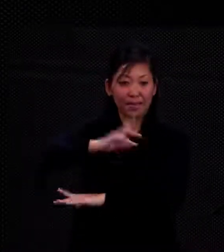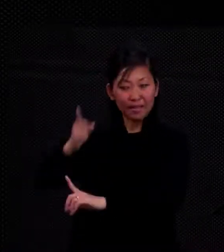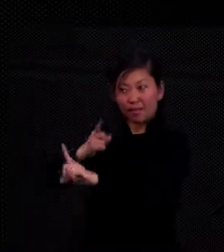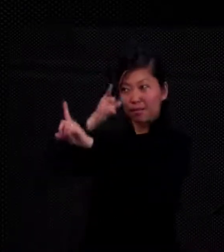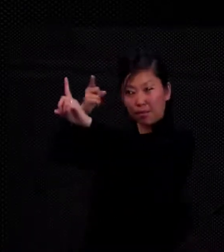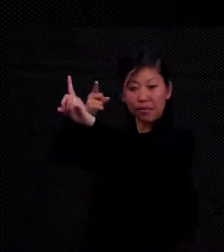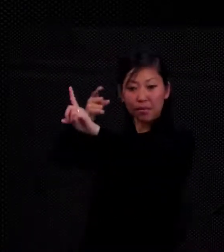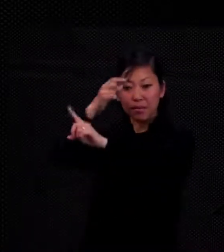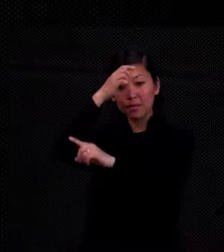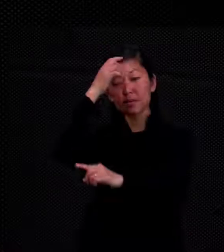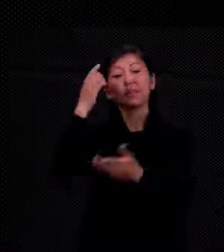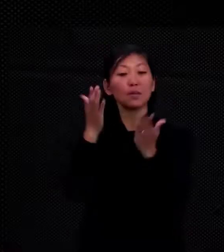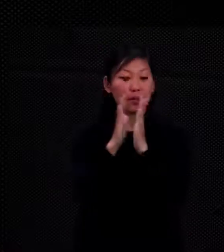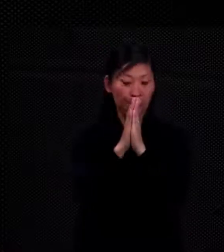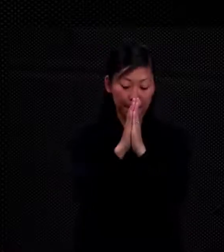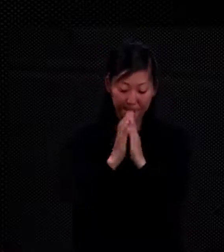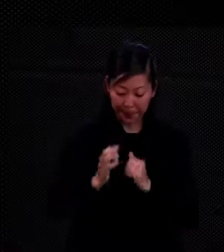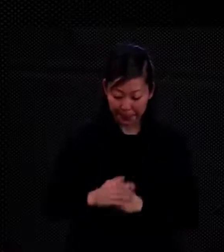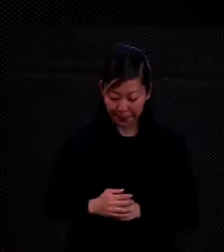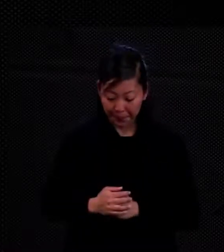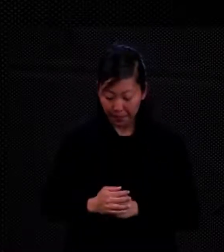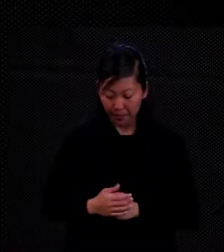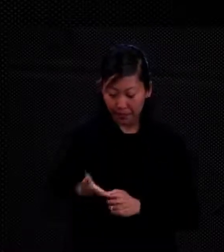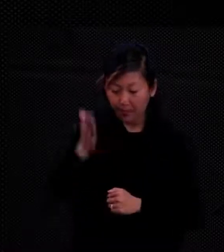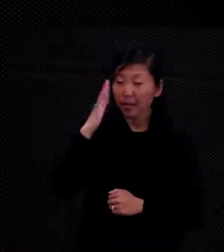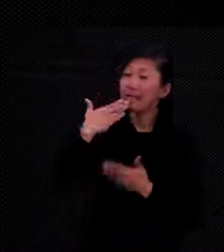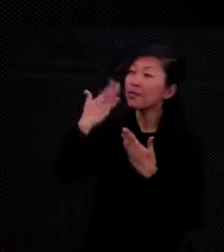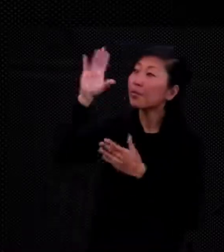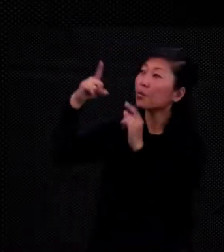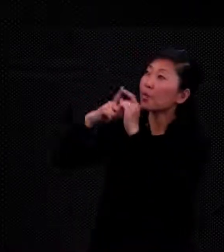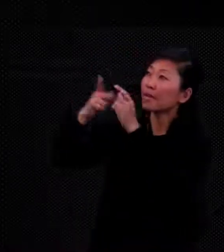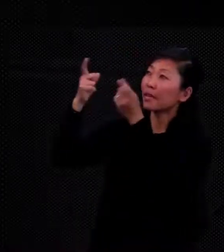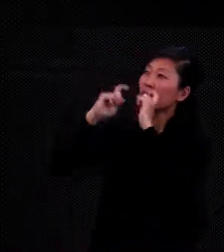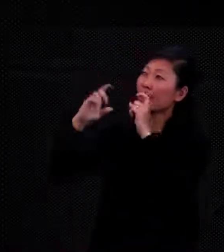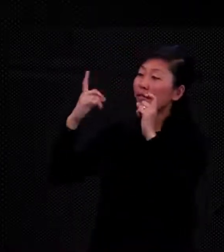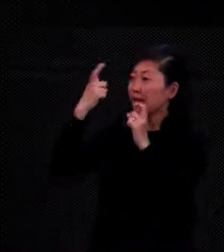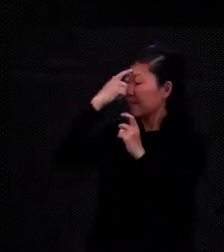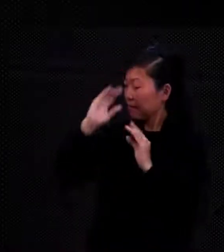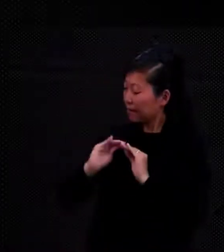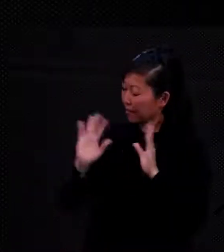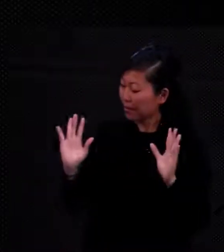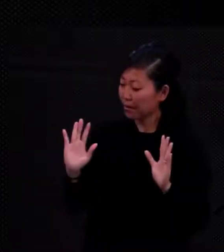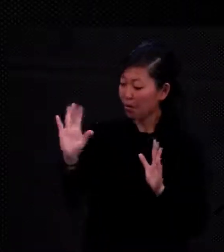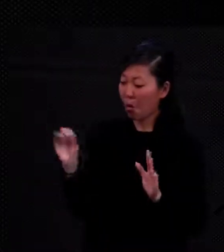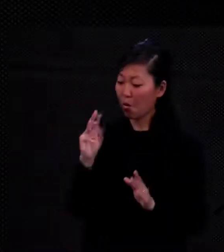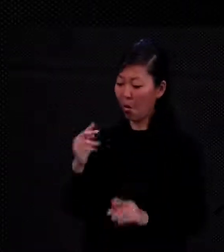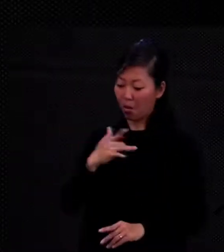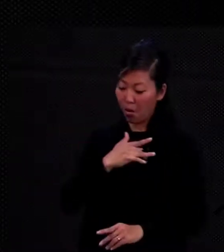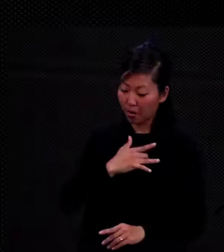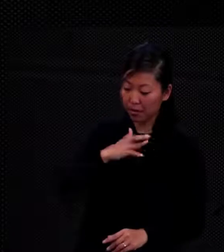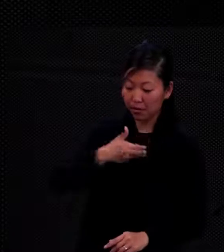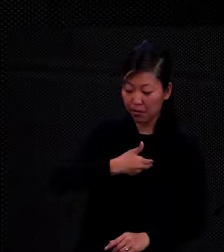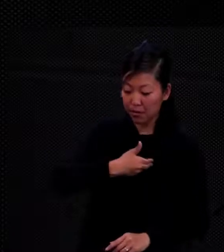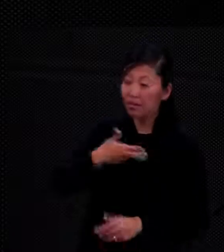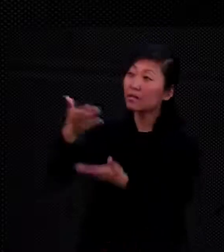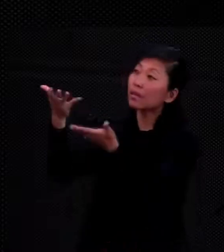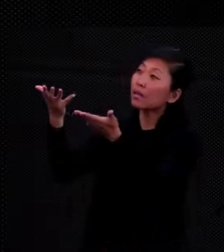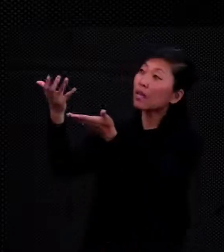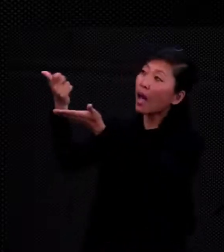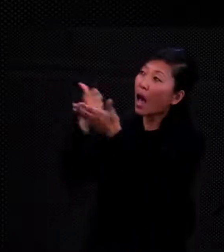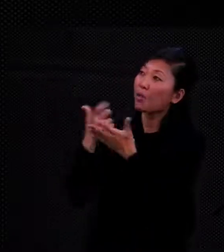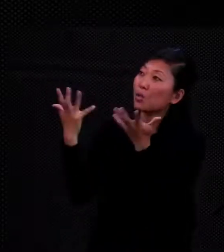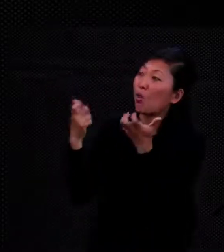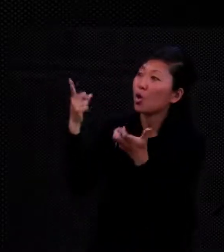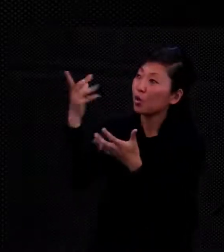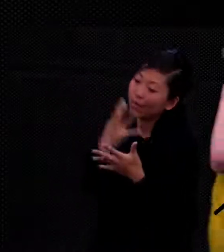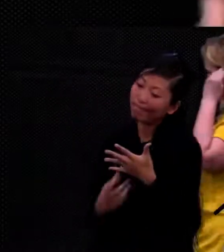pray. God, thank you for your word and how it gives us insight into our own hearts and souls. Would you help us to desire you